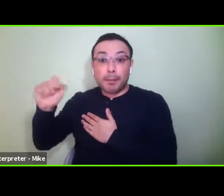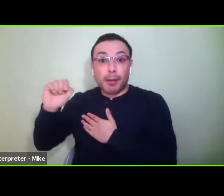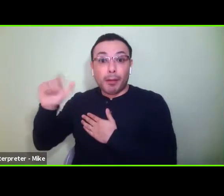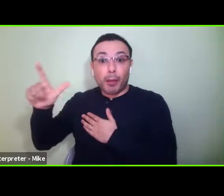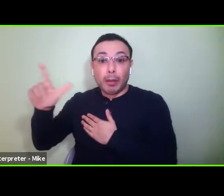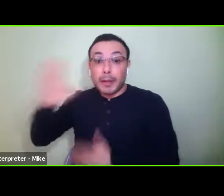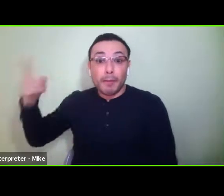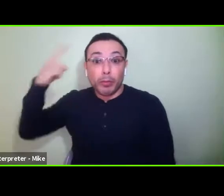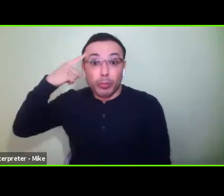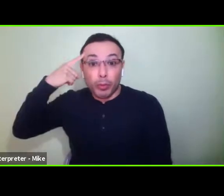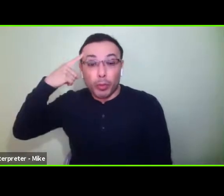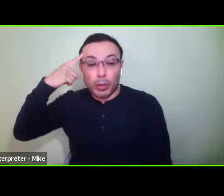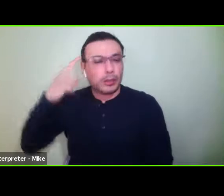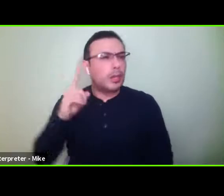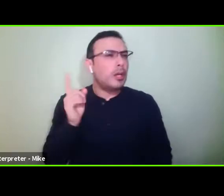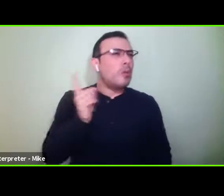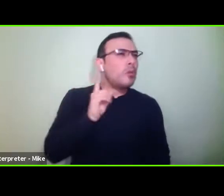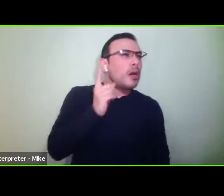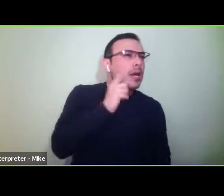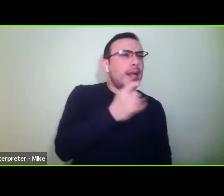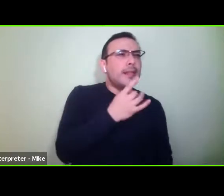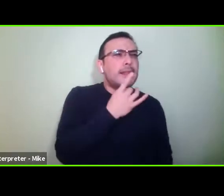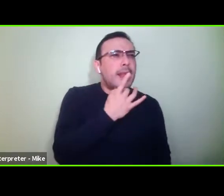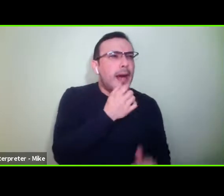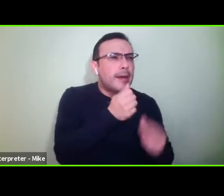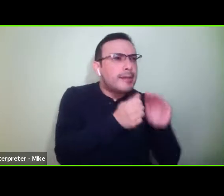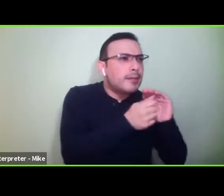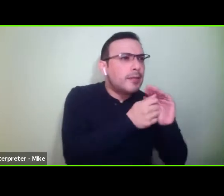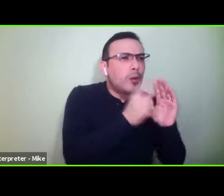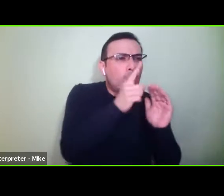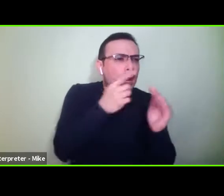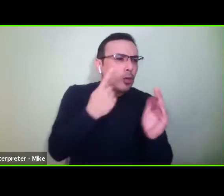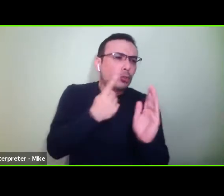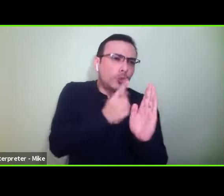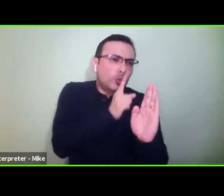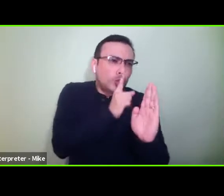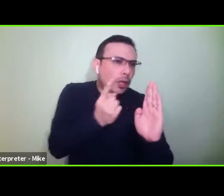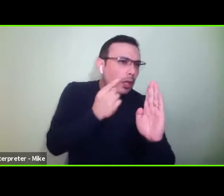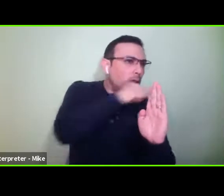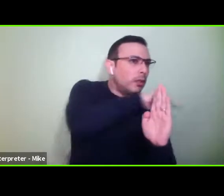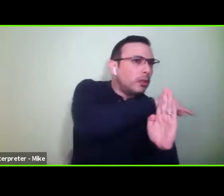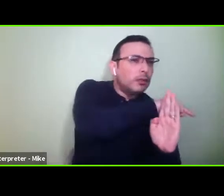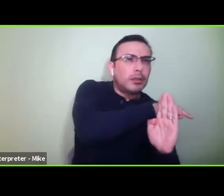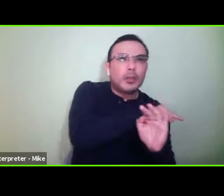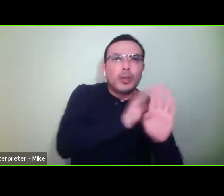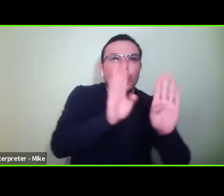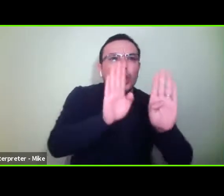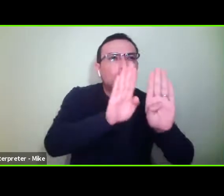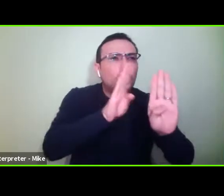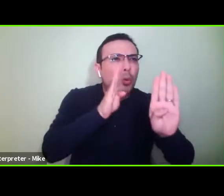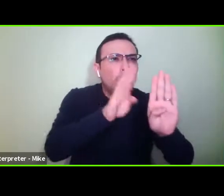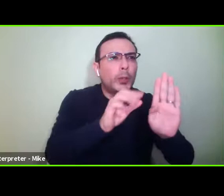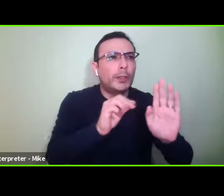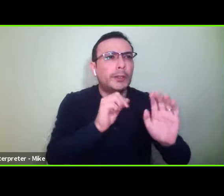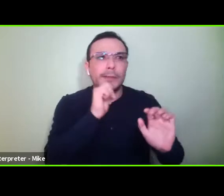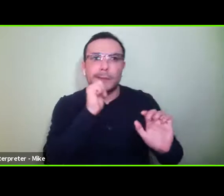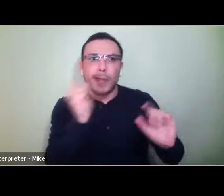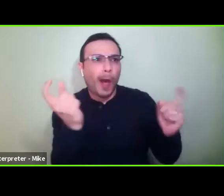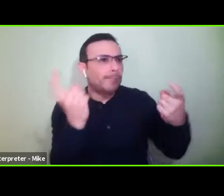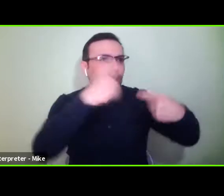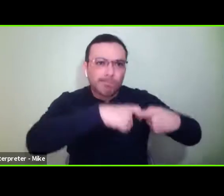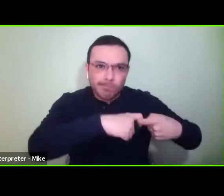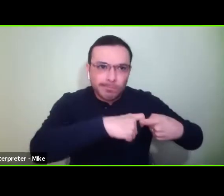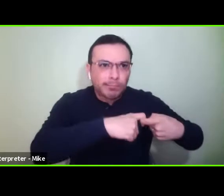quiet nooks, the clear sight lines, the servants' entrances, the doors that aren't locked, and the underground paths.